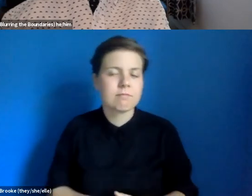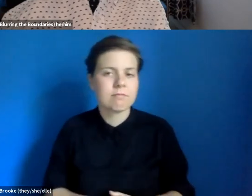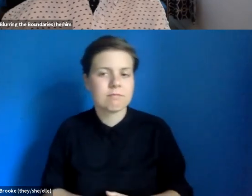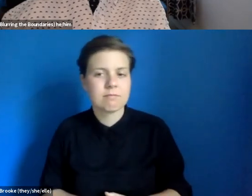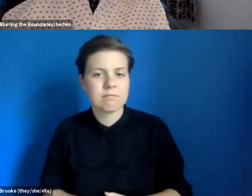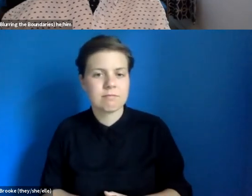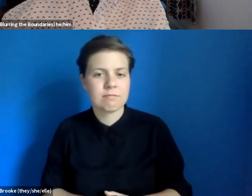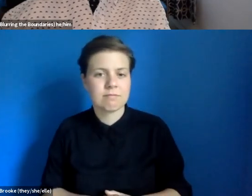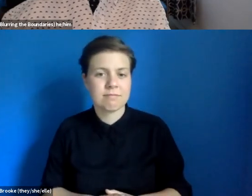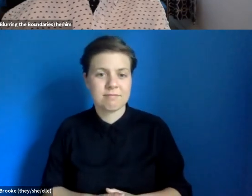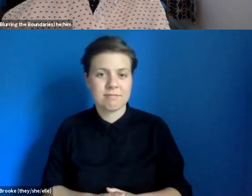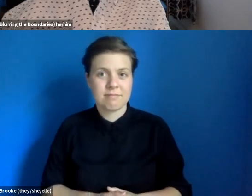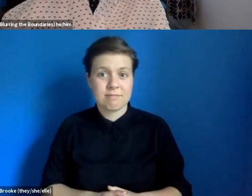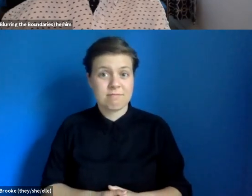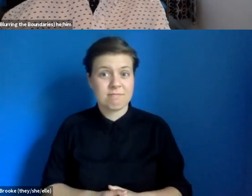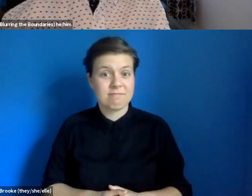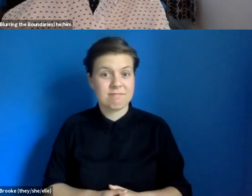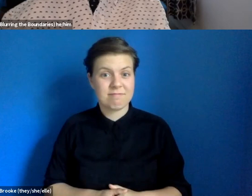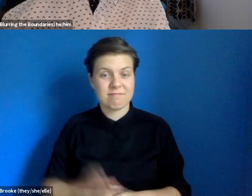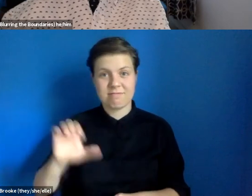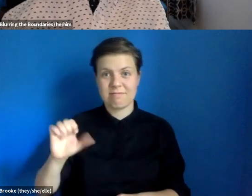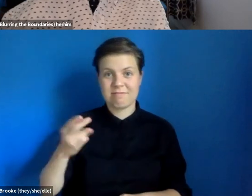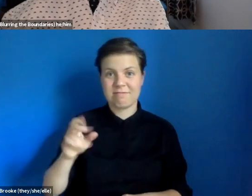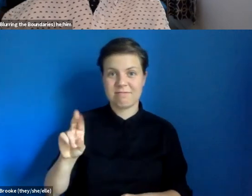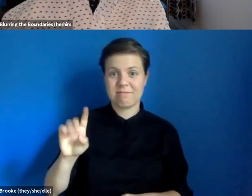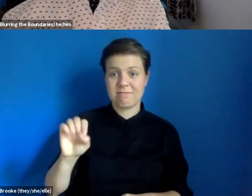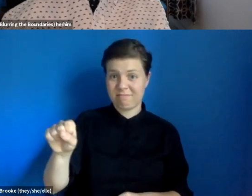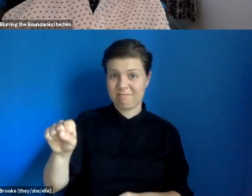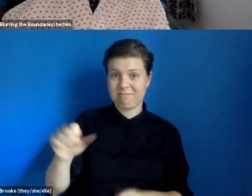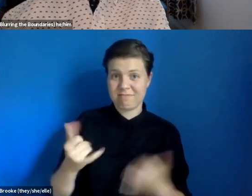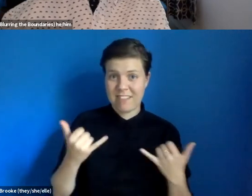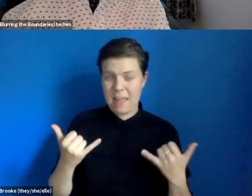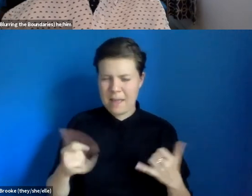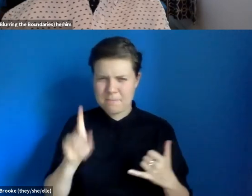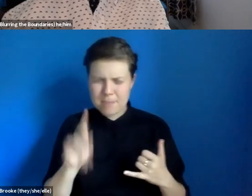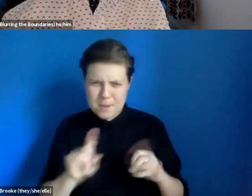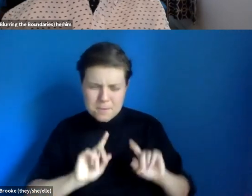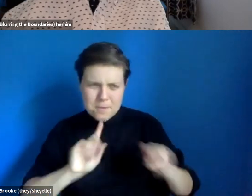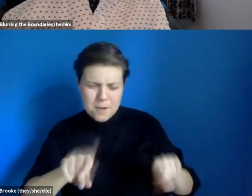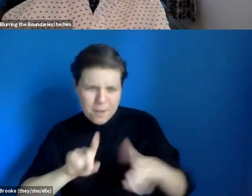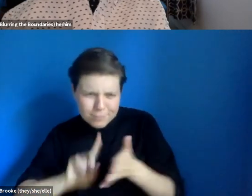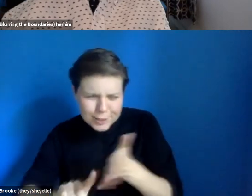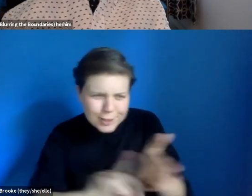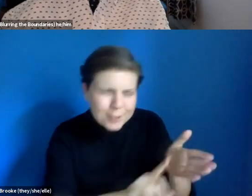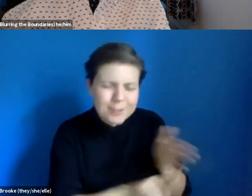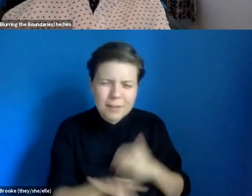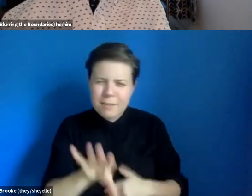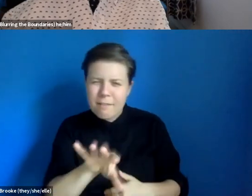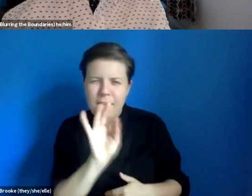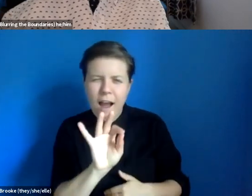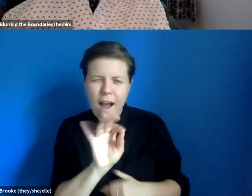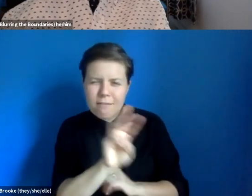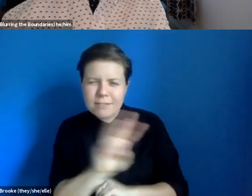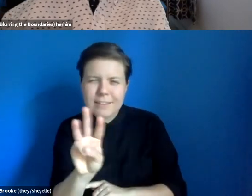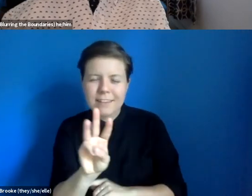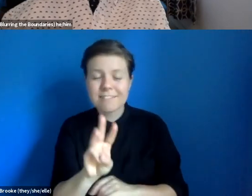I think we'll need to find some more links and maybe send those out afterwards to really follow up on. Yeah, we'll tweet a